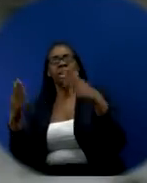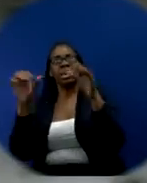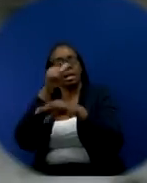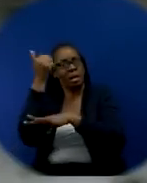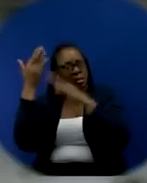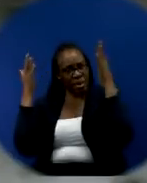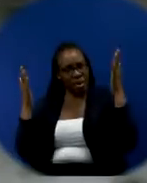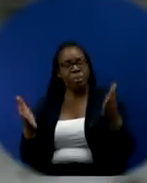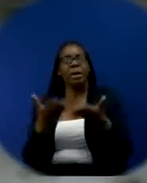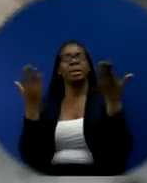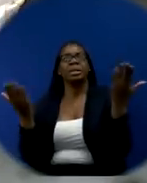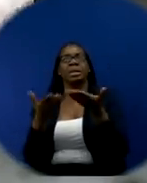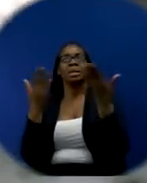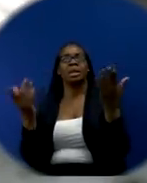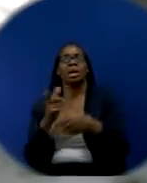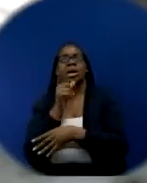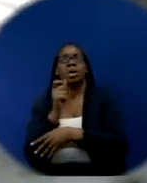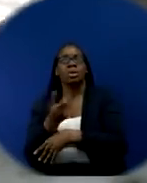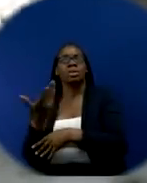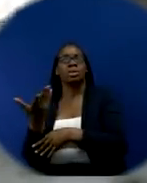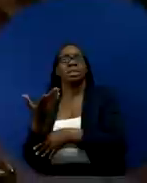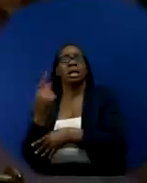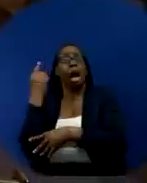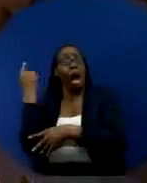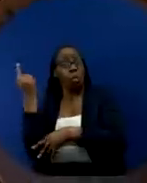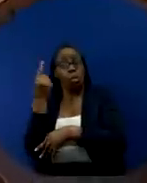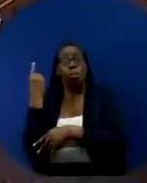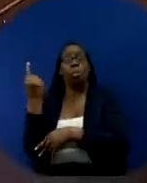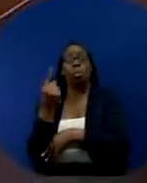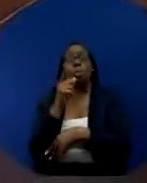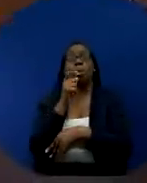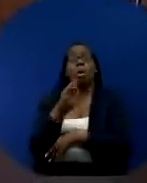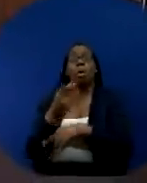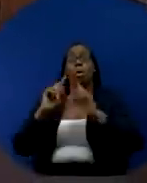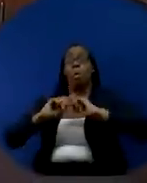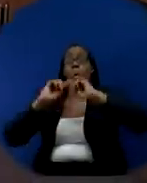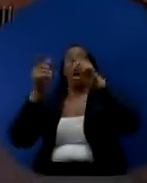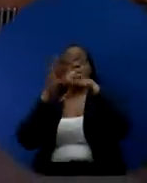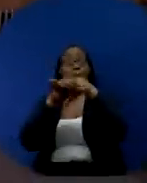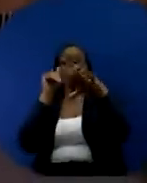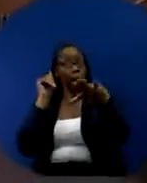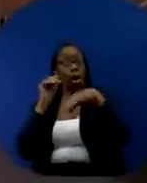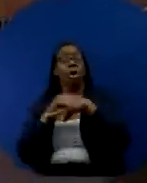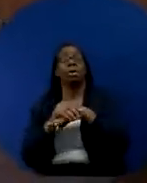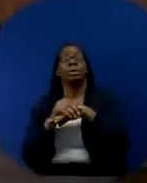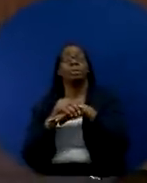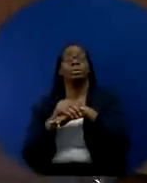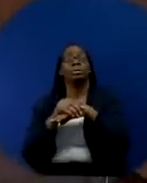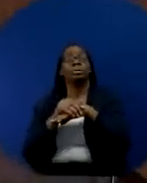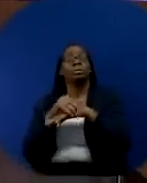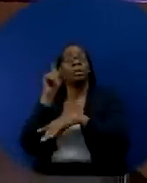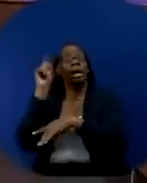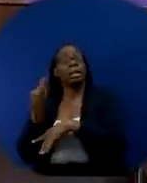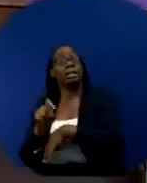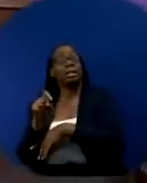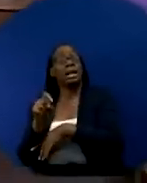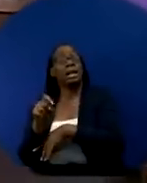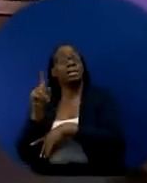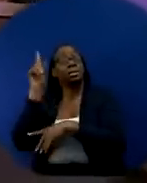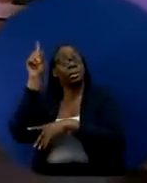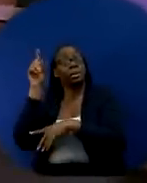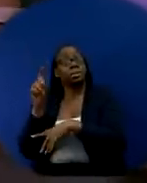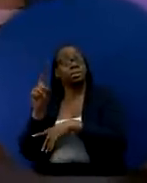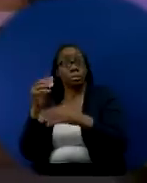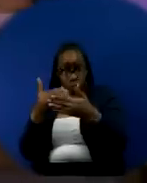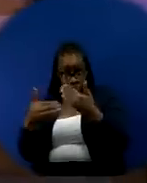in here today who said, I'm one of the ones who answered the call? So I need to ask you a question. You in